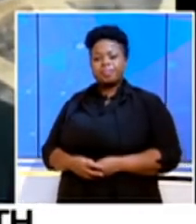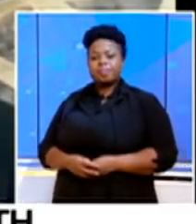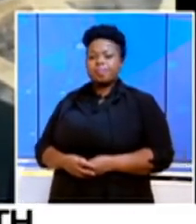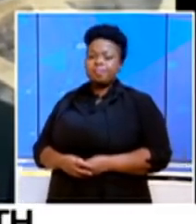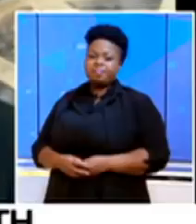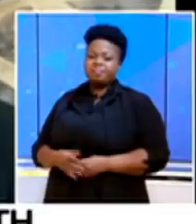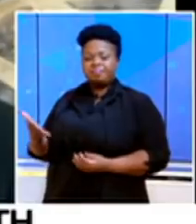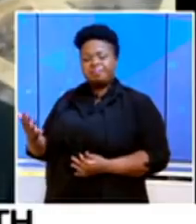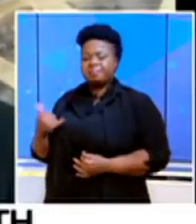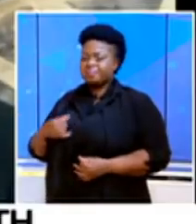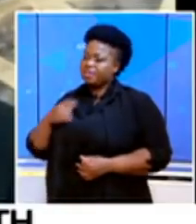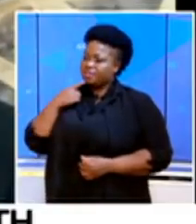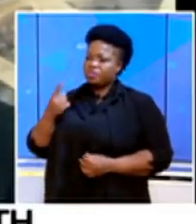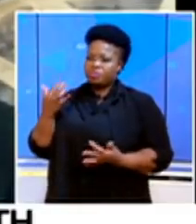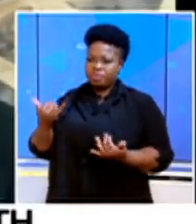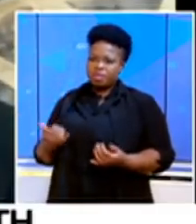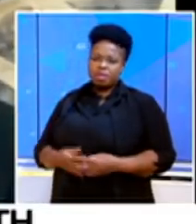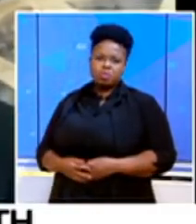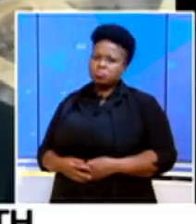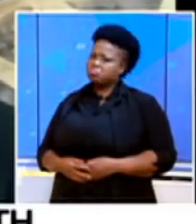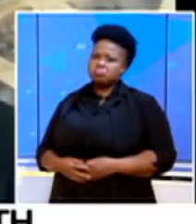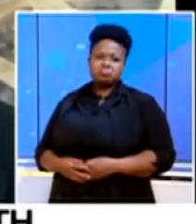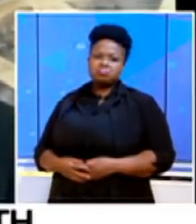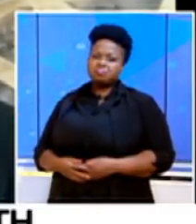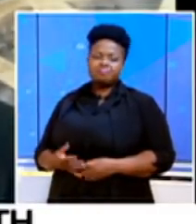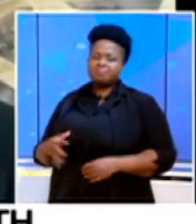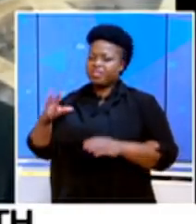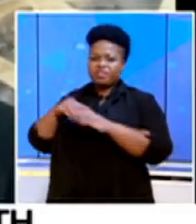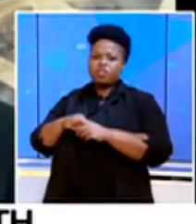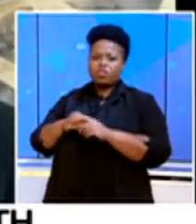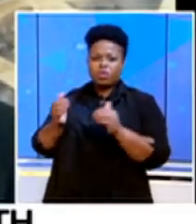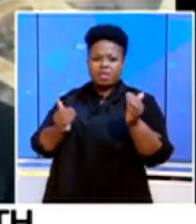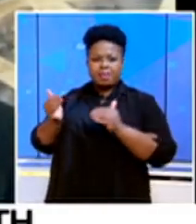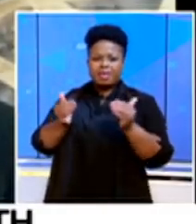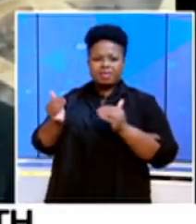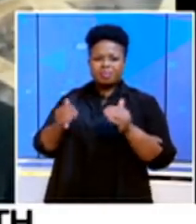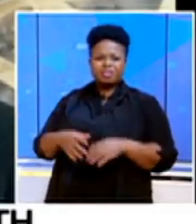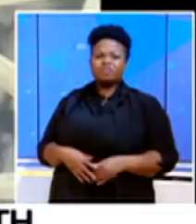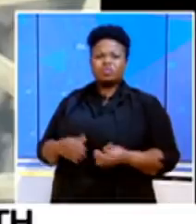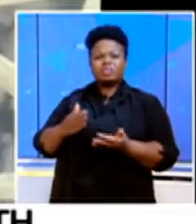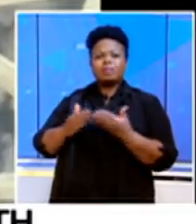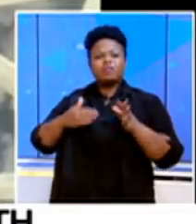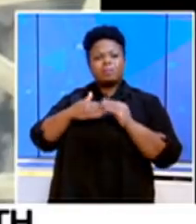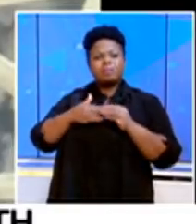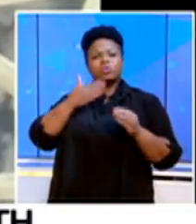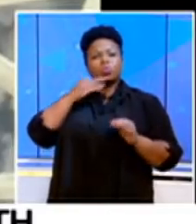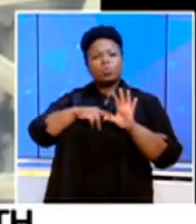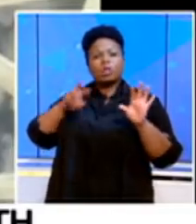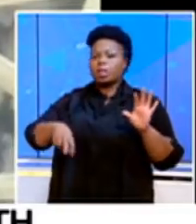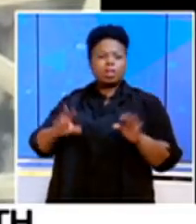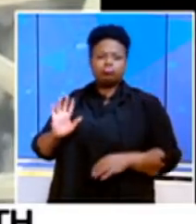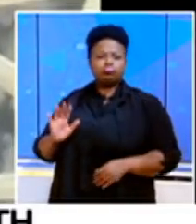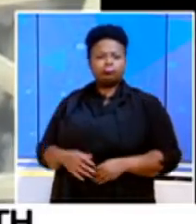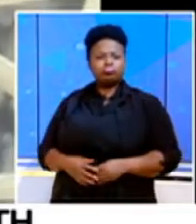Sakina, I can tell you now that it has really got nothing to do with the management of a fallout. The ANC